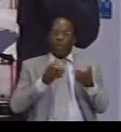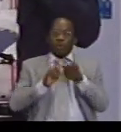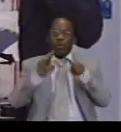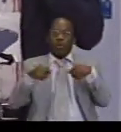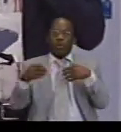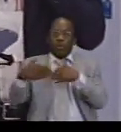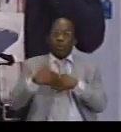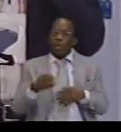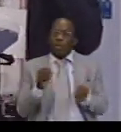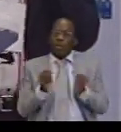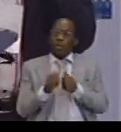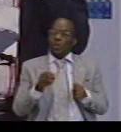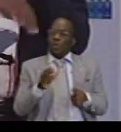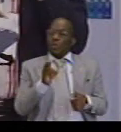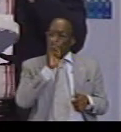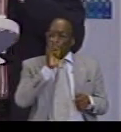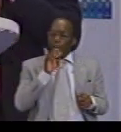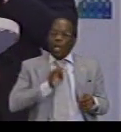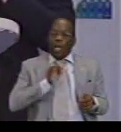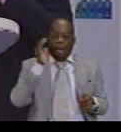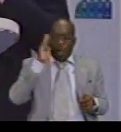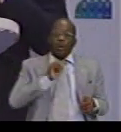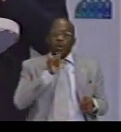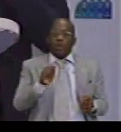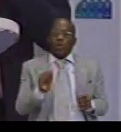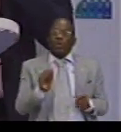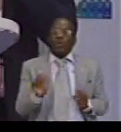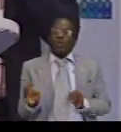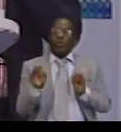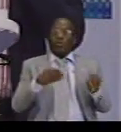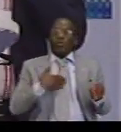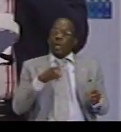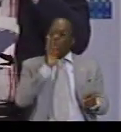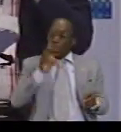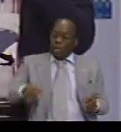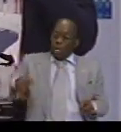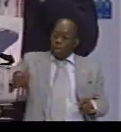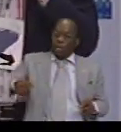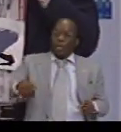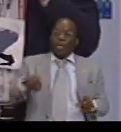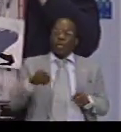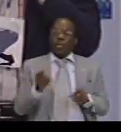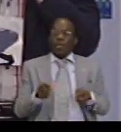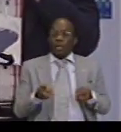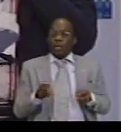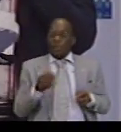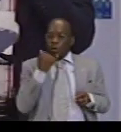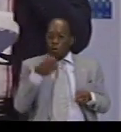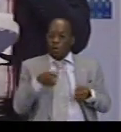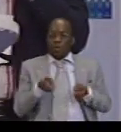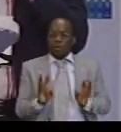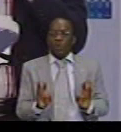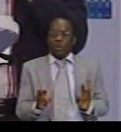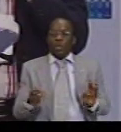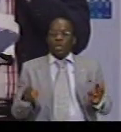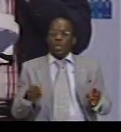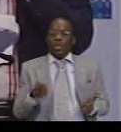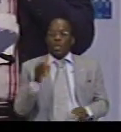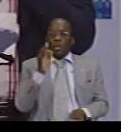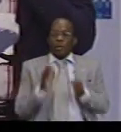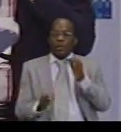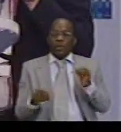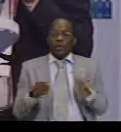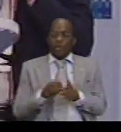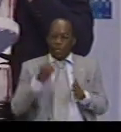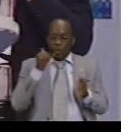I'm not going to put my bucket upside down. It's your heart that is that bucket. Open your heart